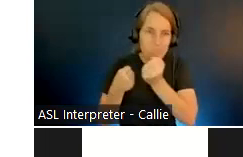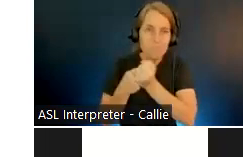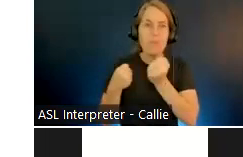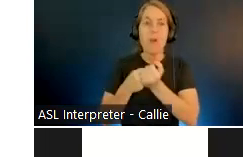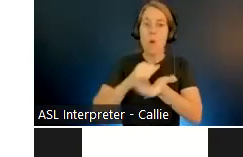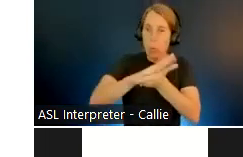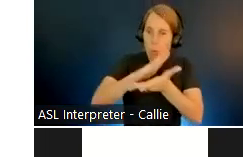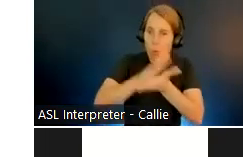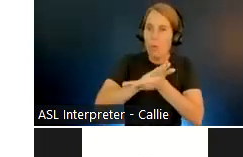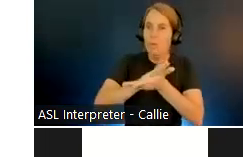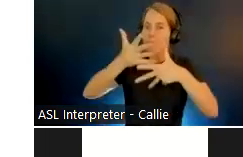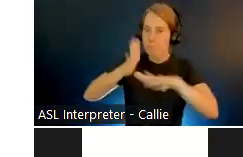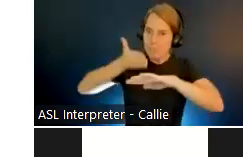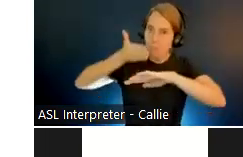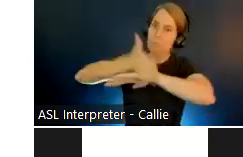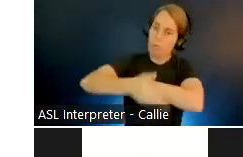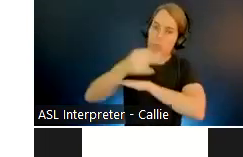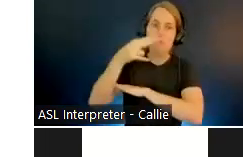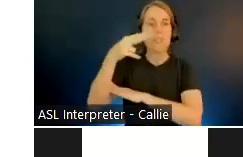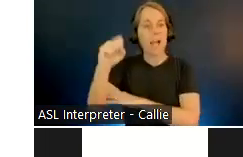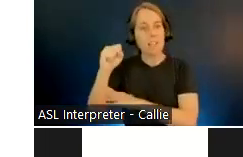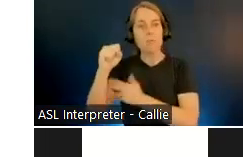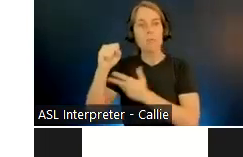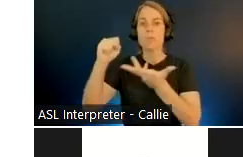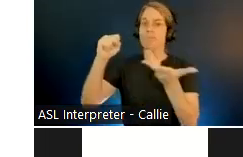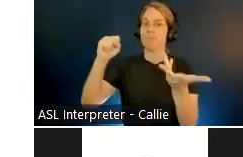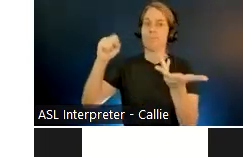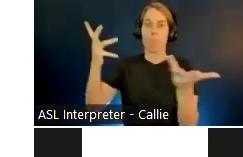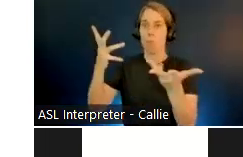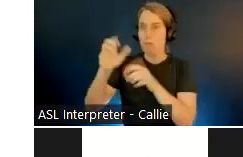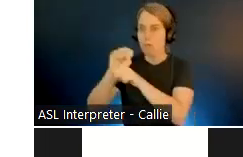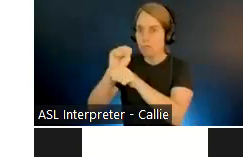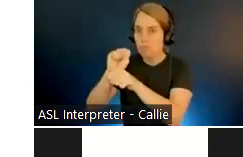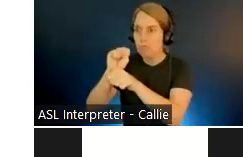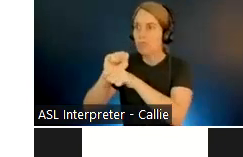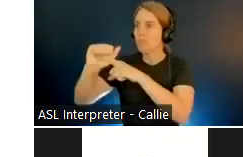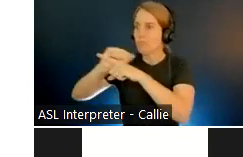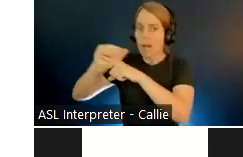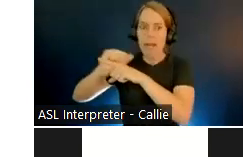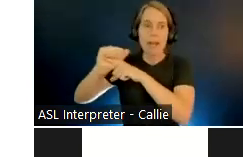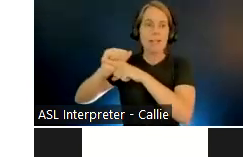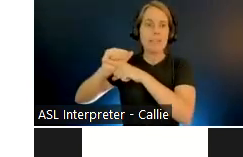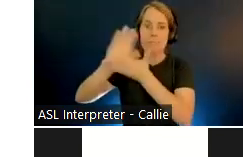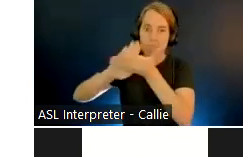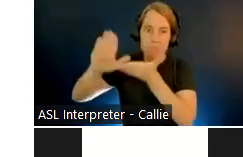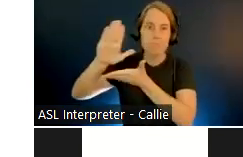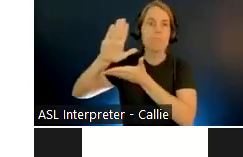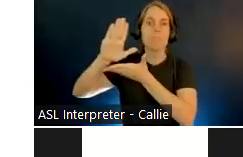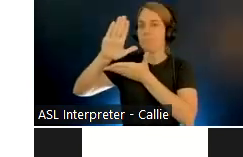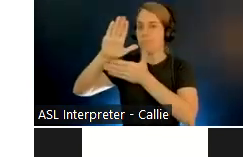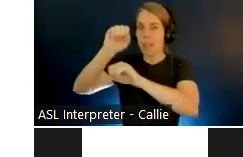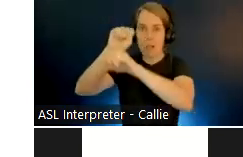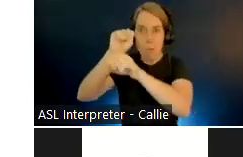employment, whatever's next. And they're based on the individual's needs and their preferences. They can